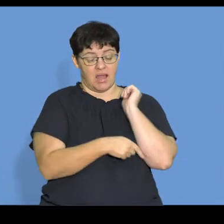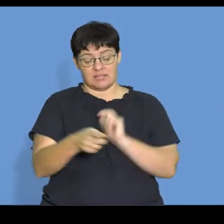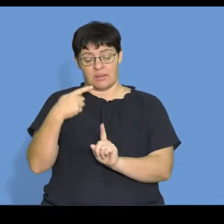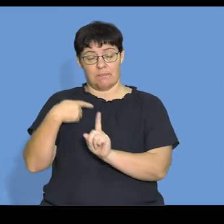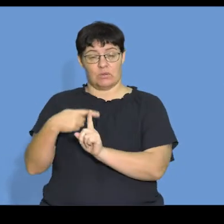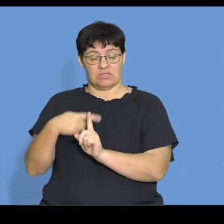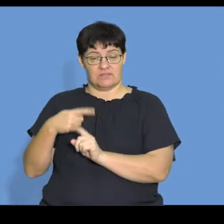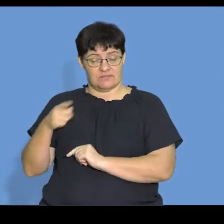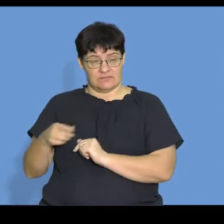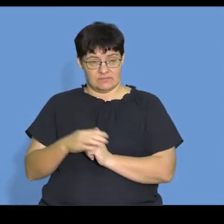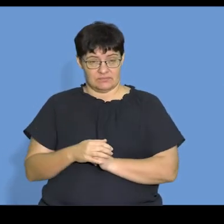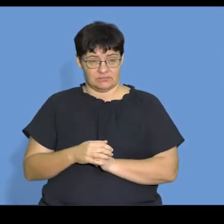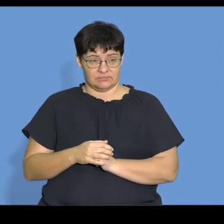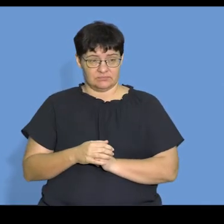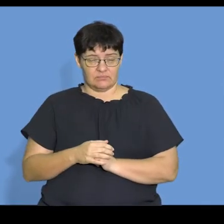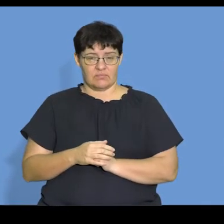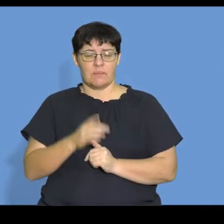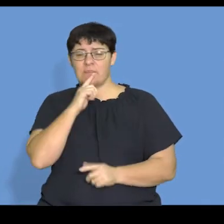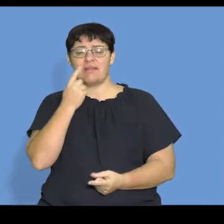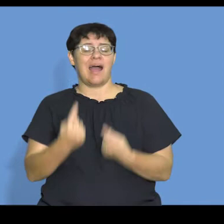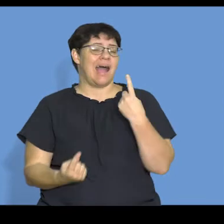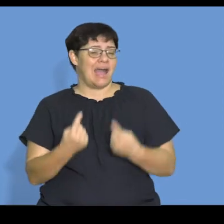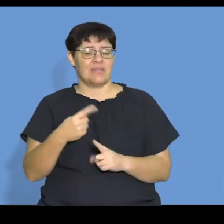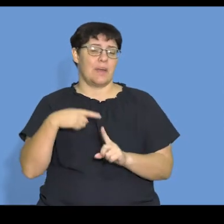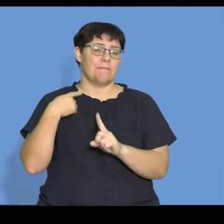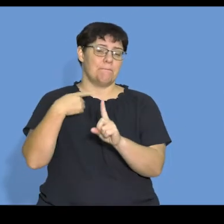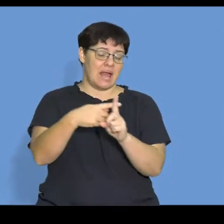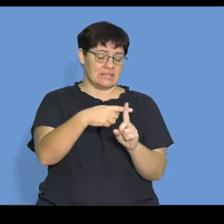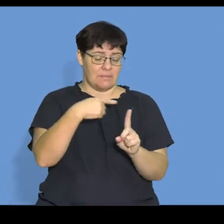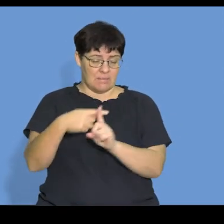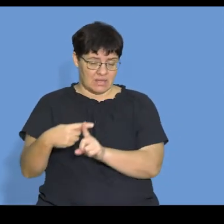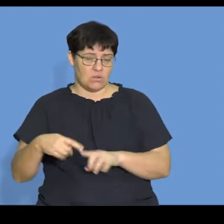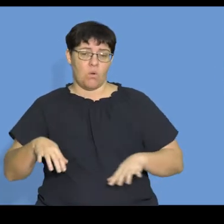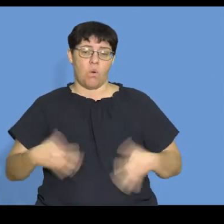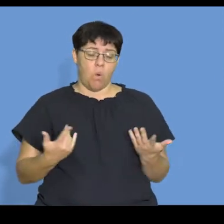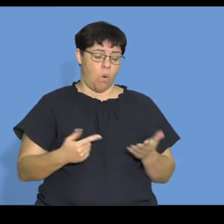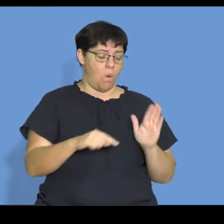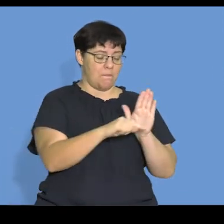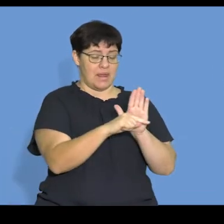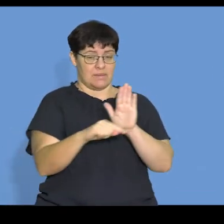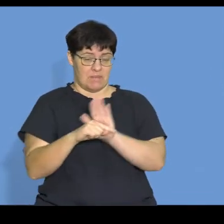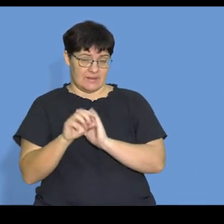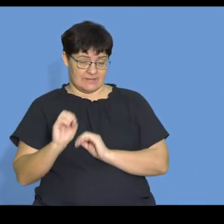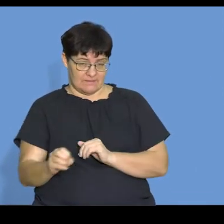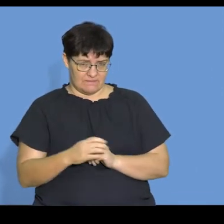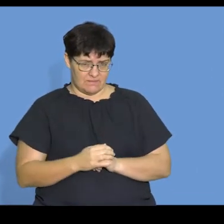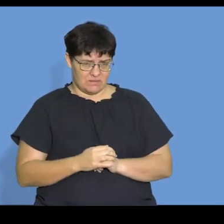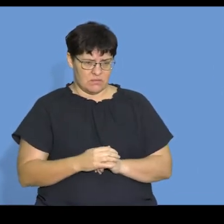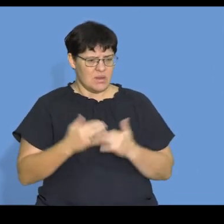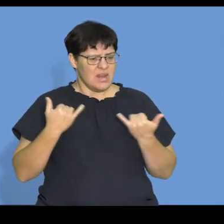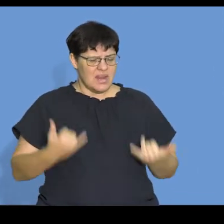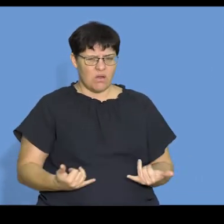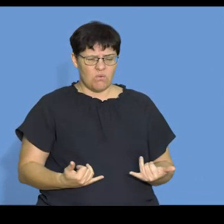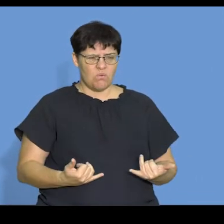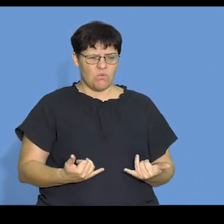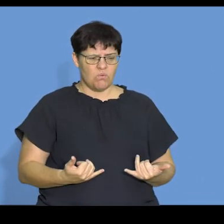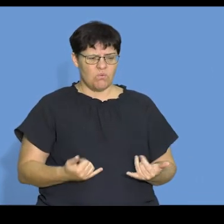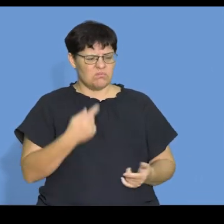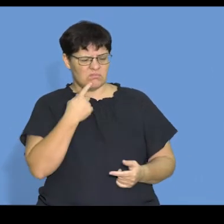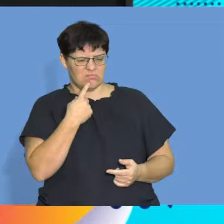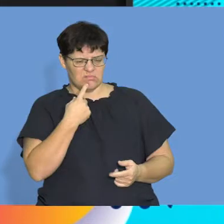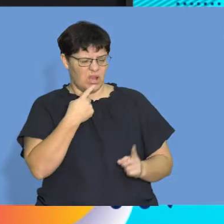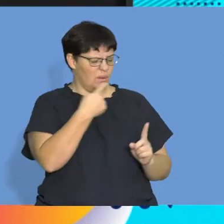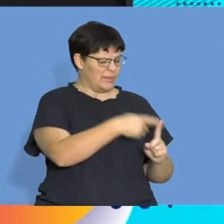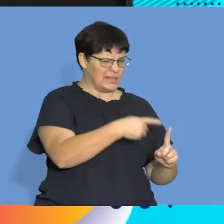it means it's either plus, plus, or minus, minus. How do you then determine whether